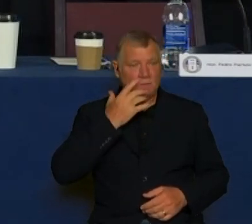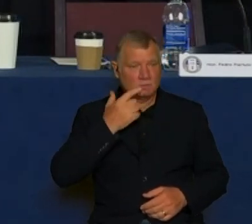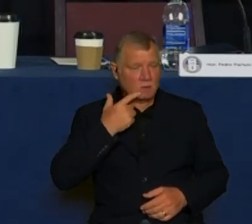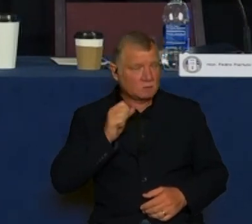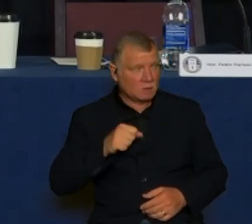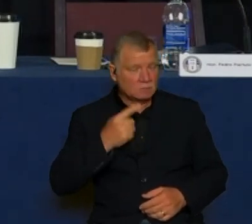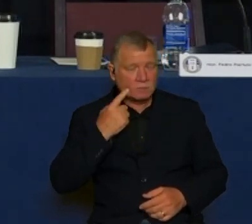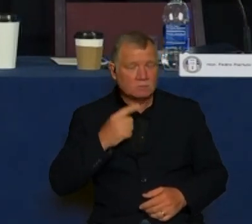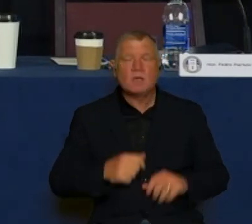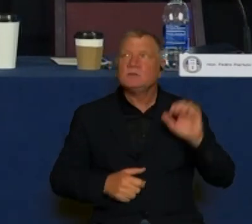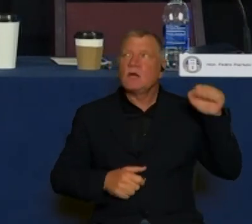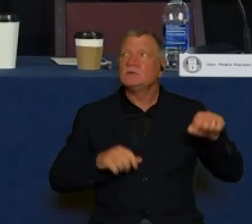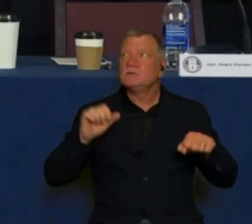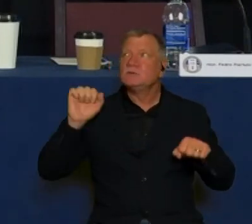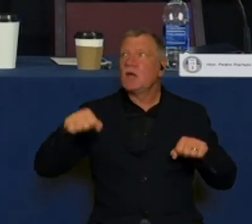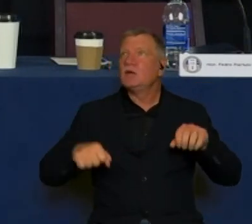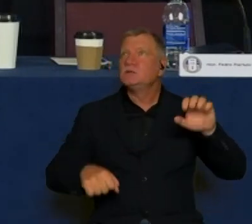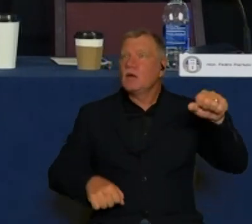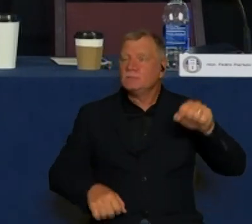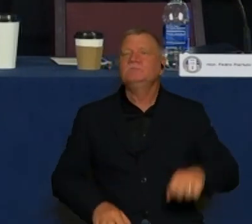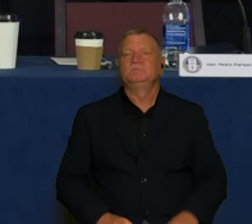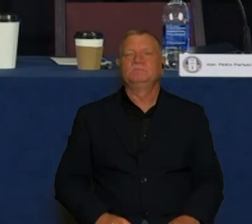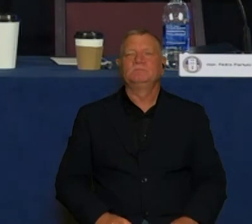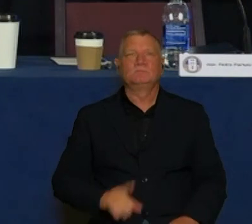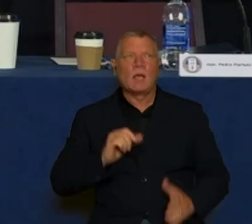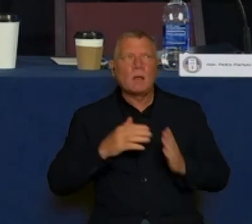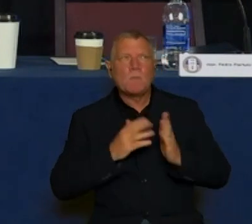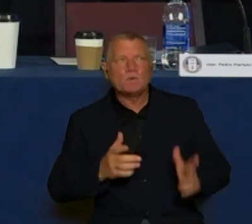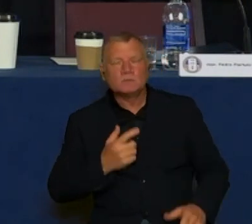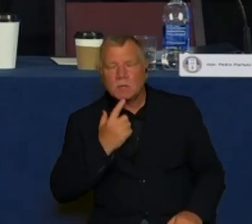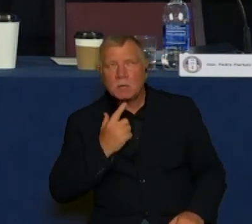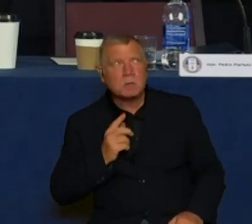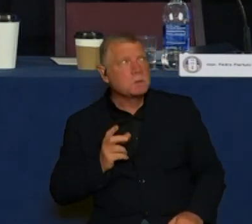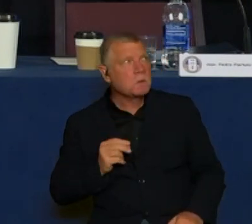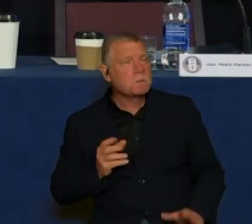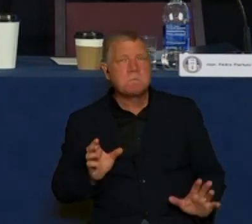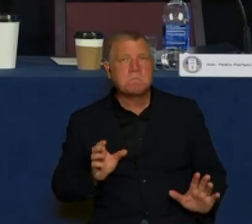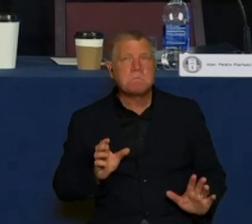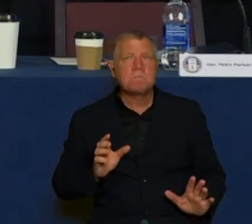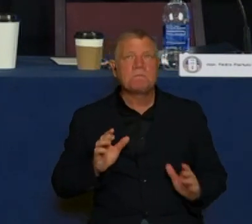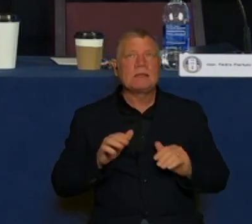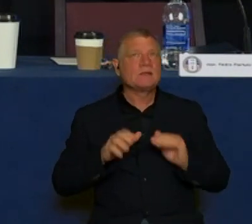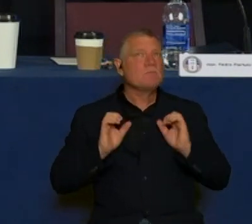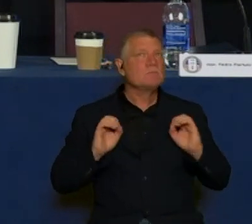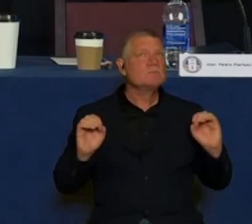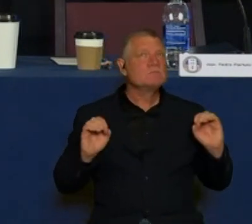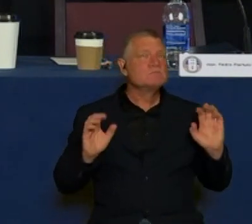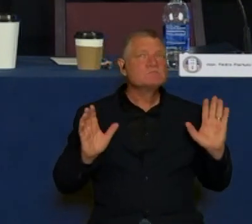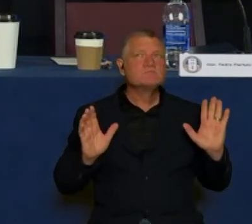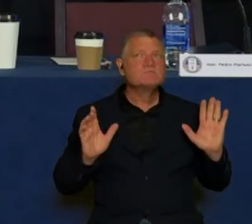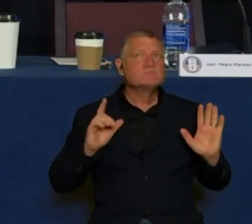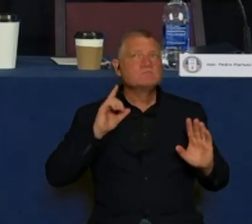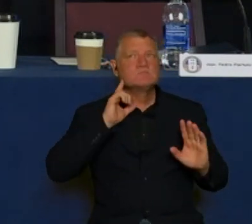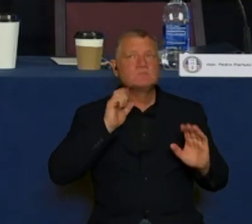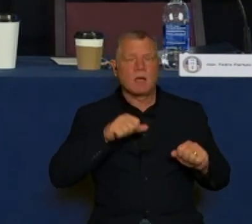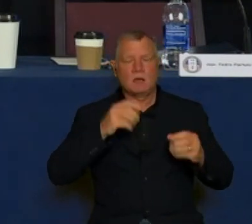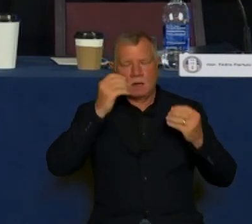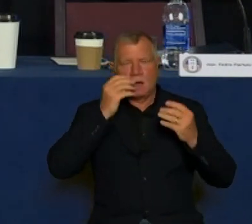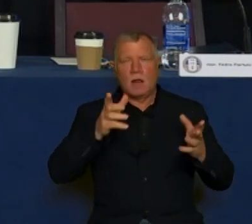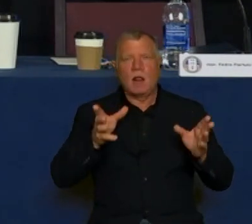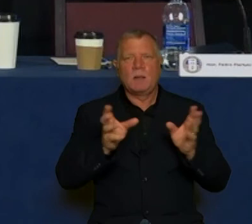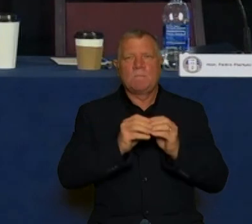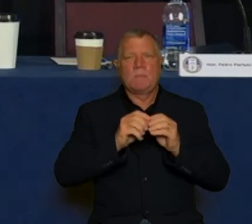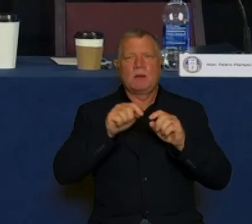say yes. Yes. Yes. Yes. Any opposed, say no. Any abstentions? I can announce that